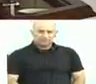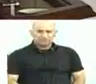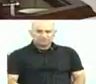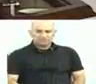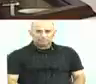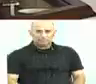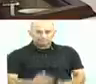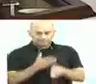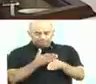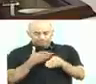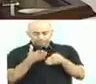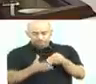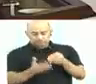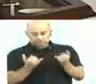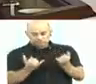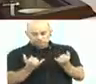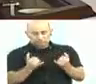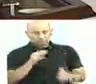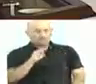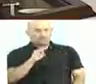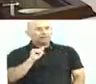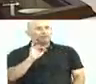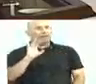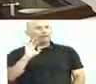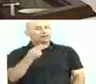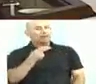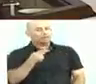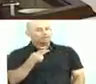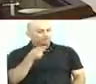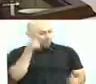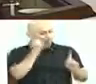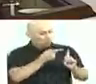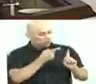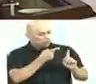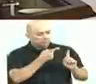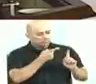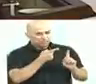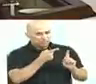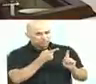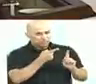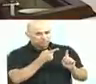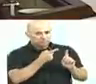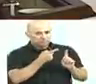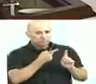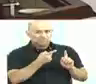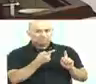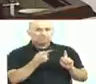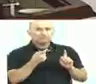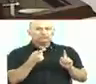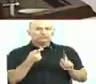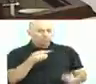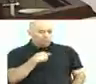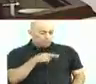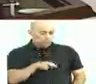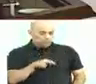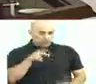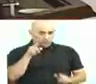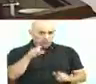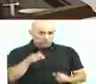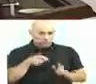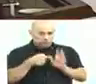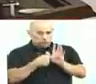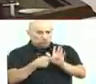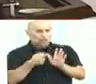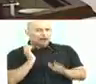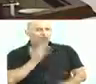In closing, Micah's points that our outward forms of religion should reflect our inner